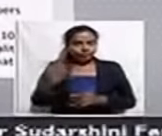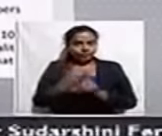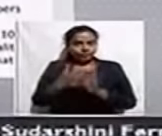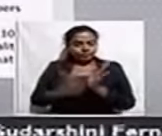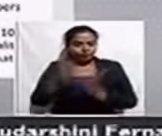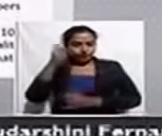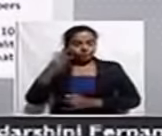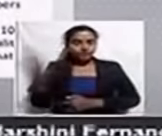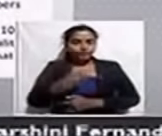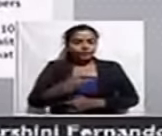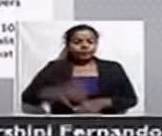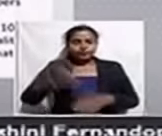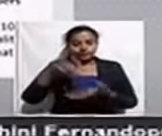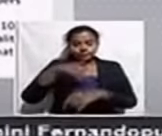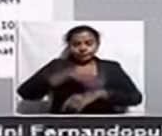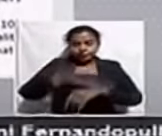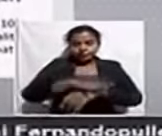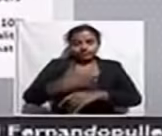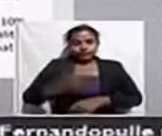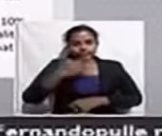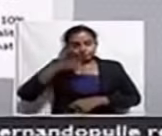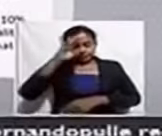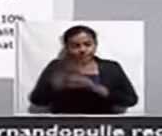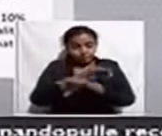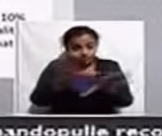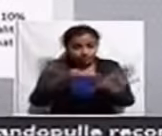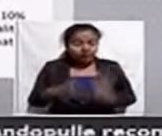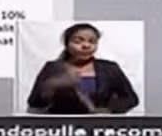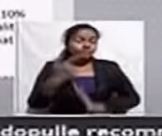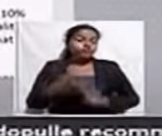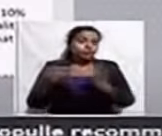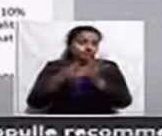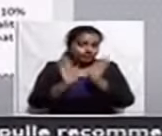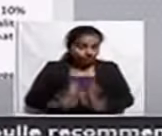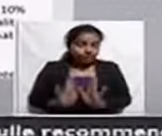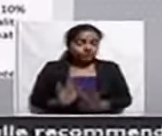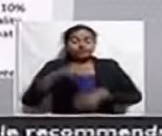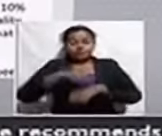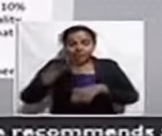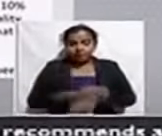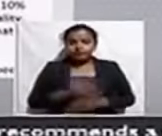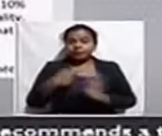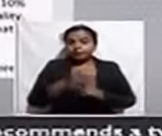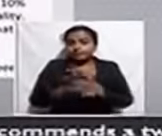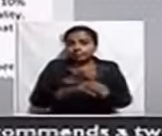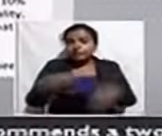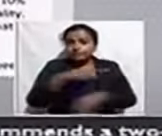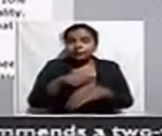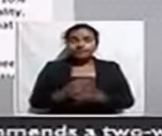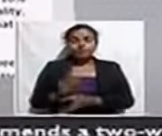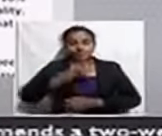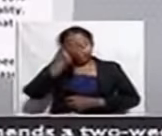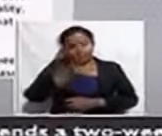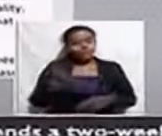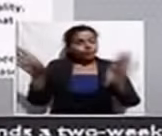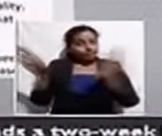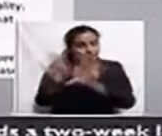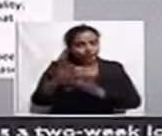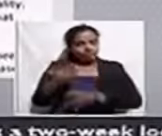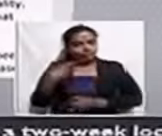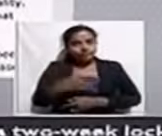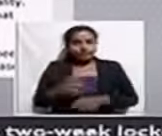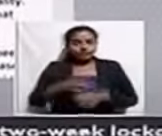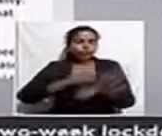Health Organization. The strategy had been devised following discussions with several epidemiology and disease control experts. The